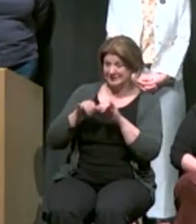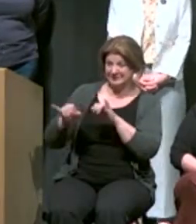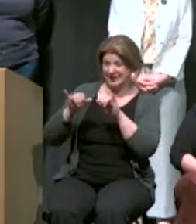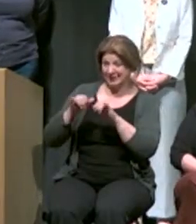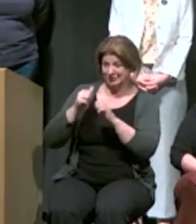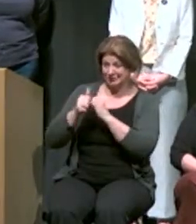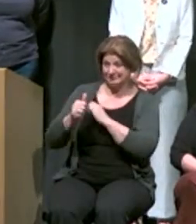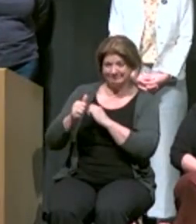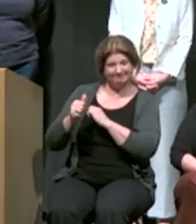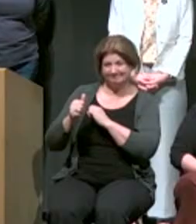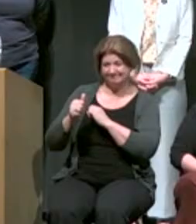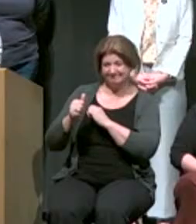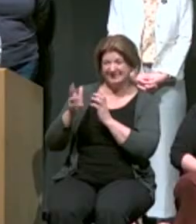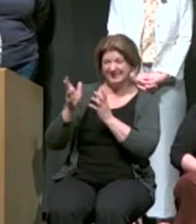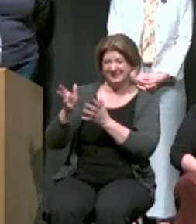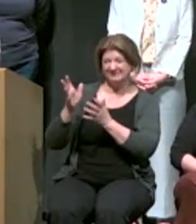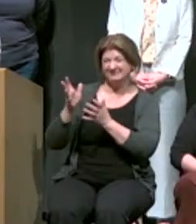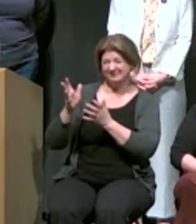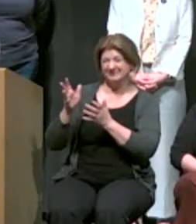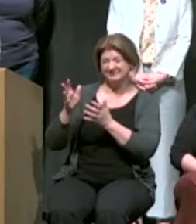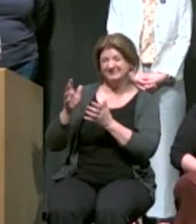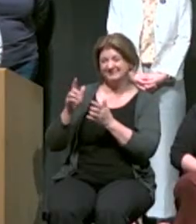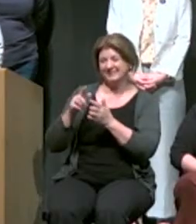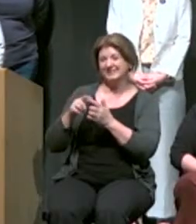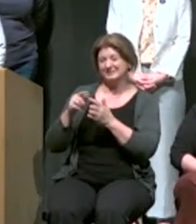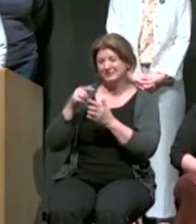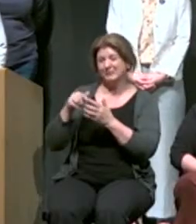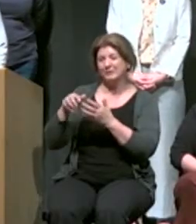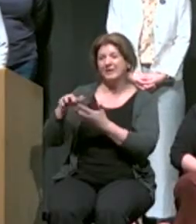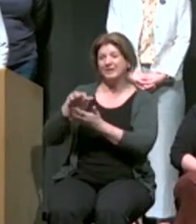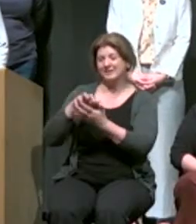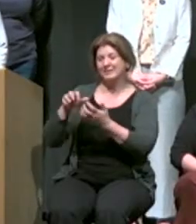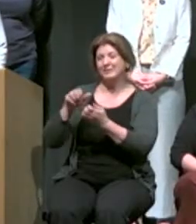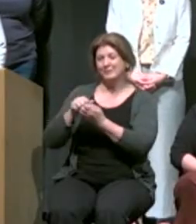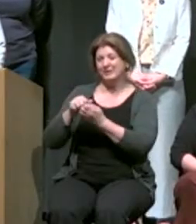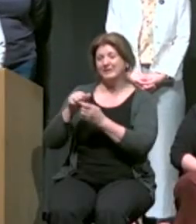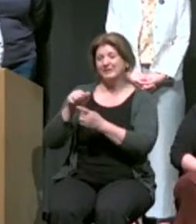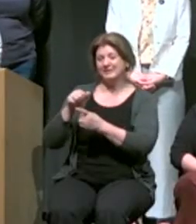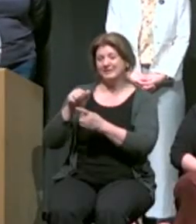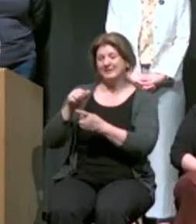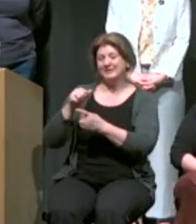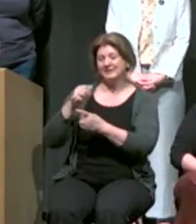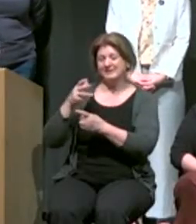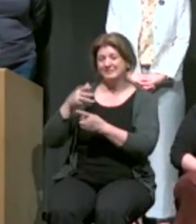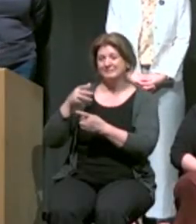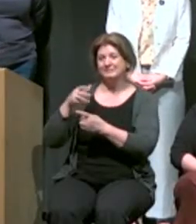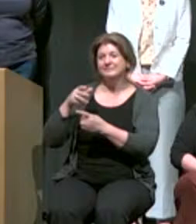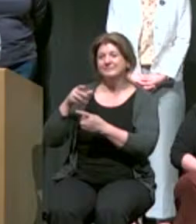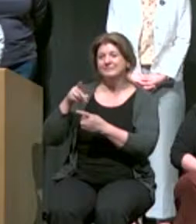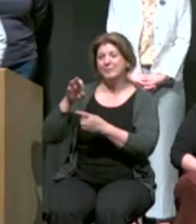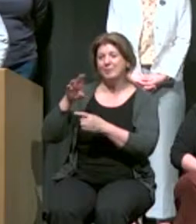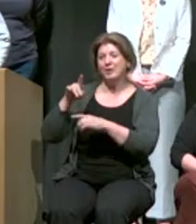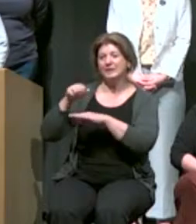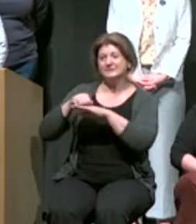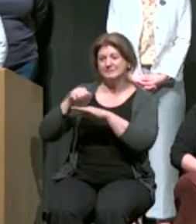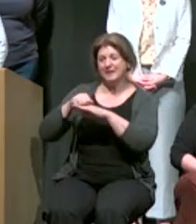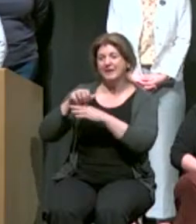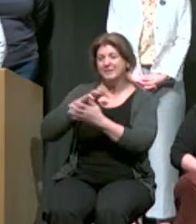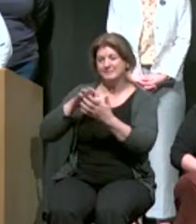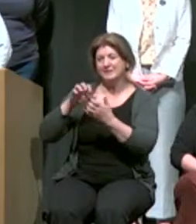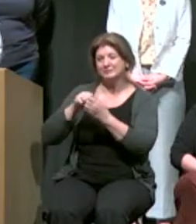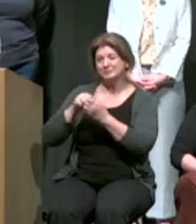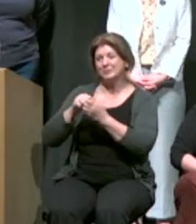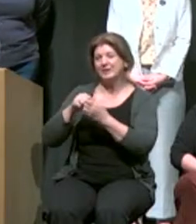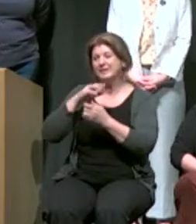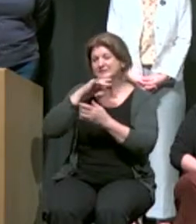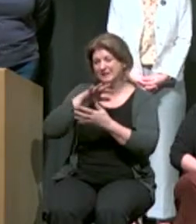on site. We're going to start incorporating it into the Portland cement and mixture into the sediment. So